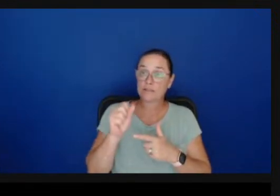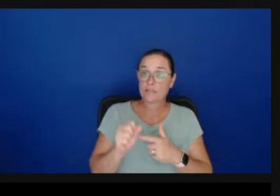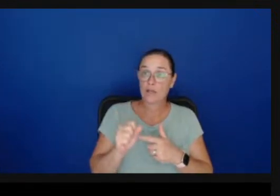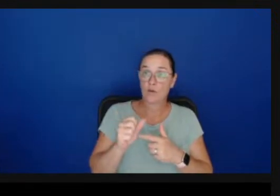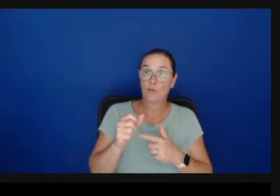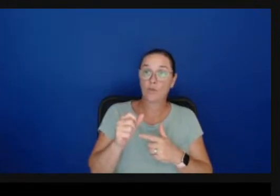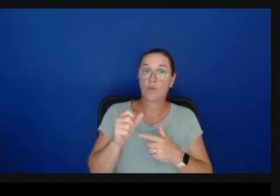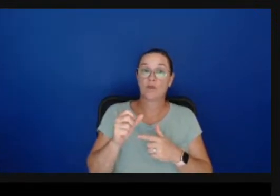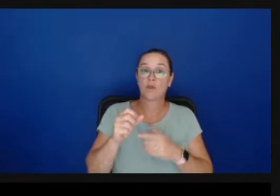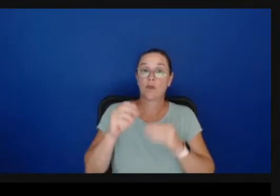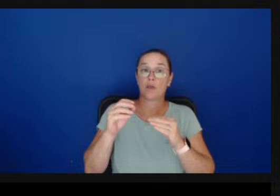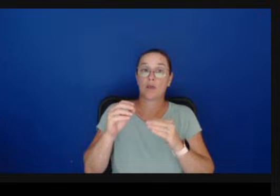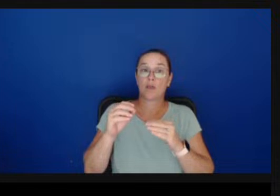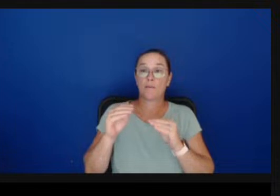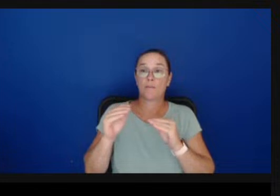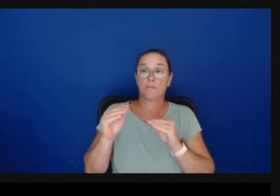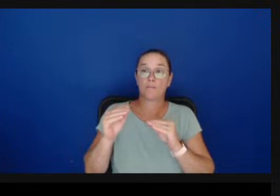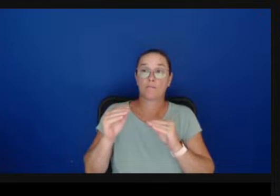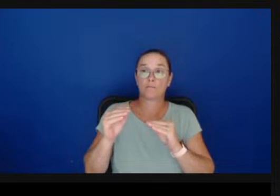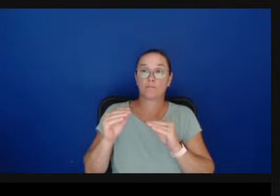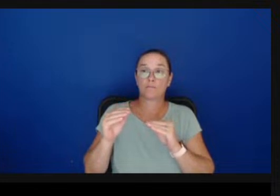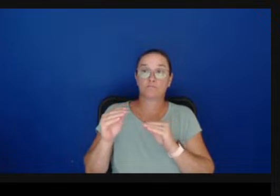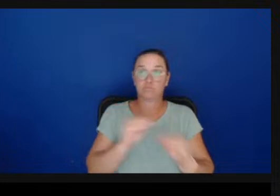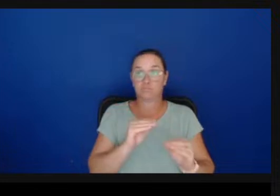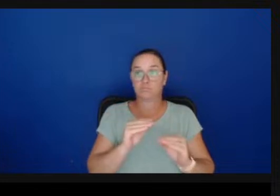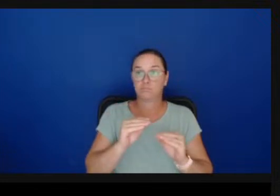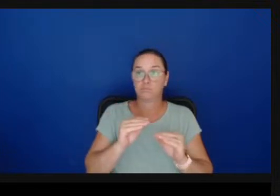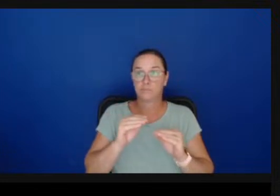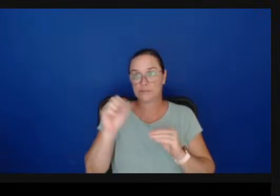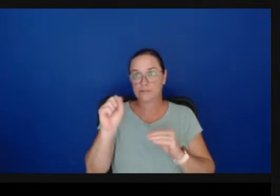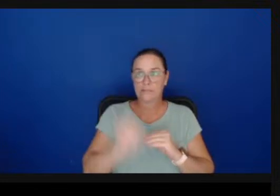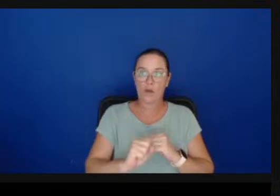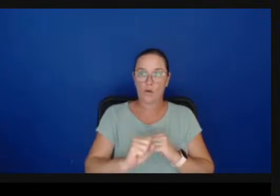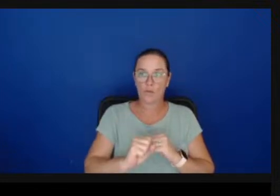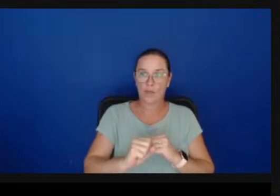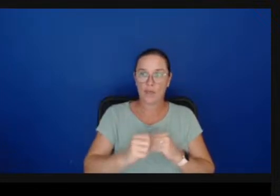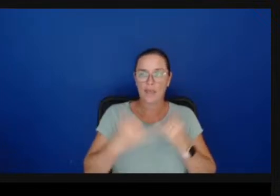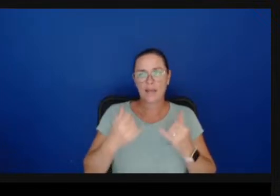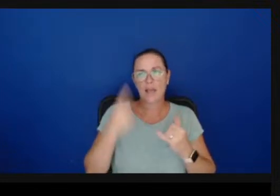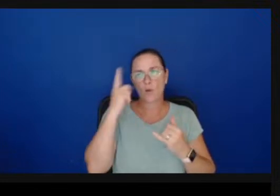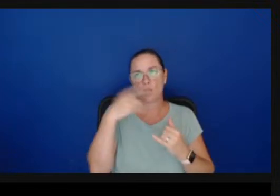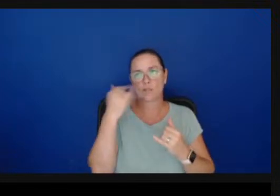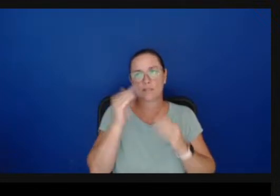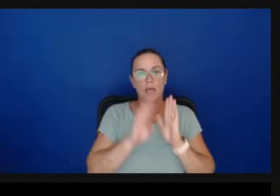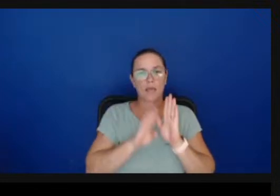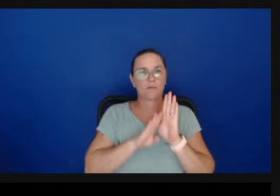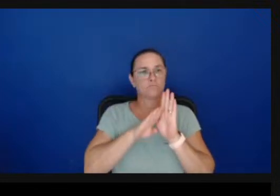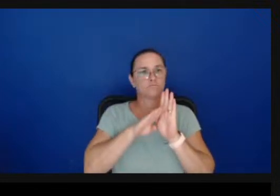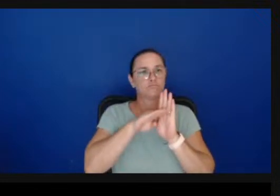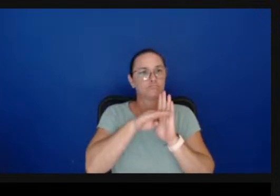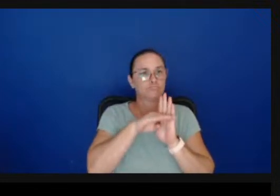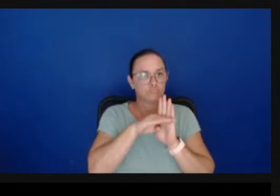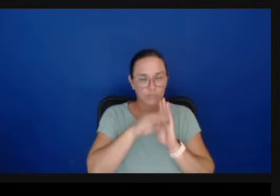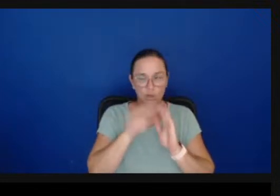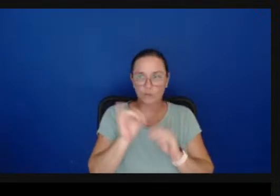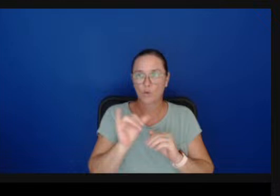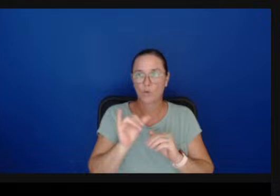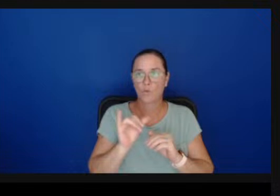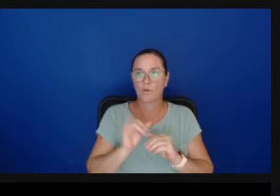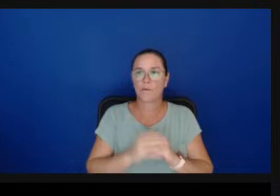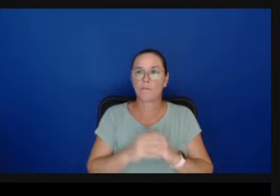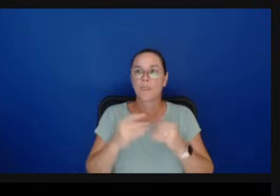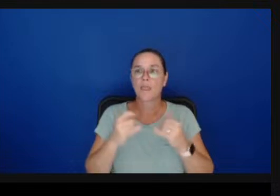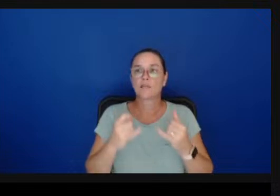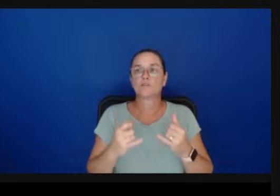jump with the recent eruption. And now that looks like it's slowing down. That's the signal we expect to see. It was moving, and now it's